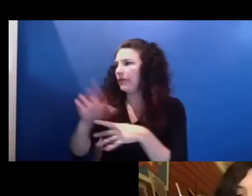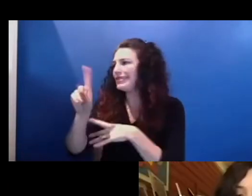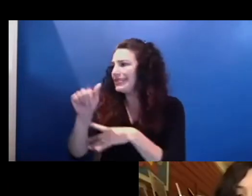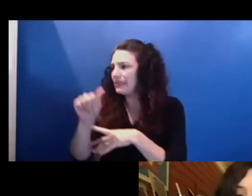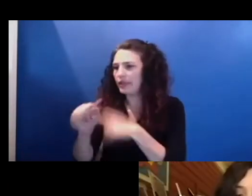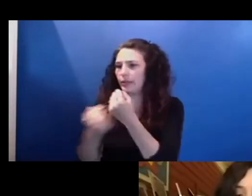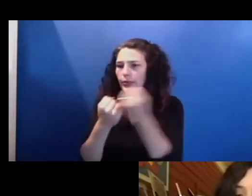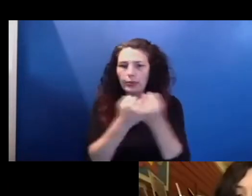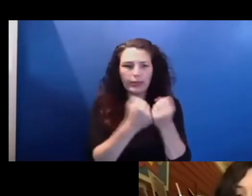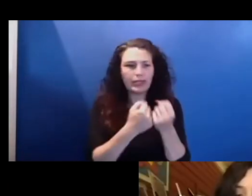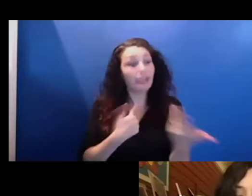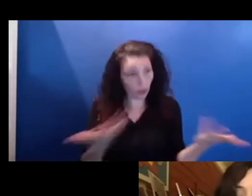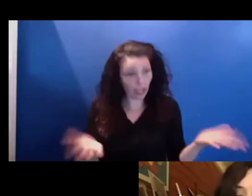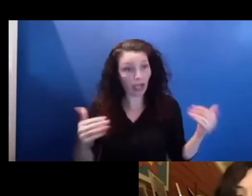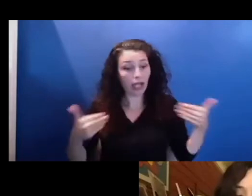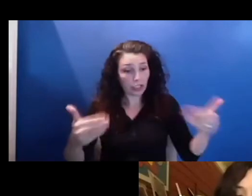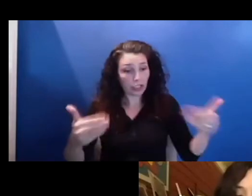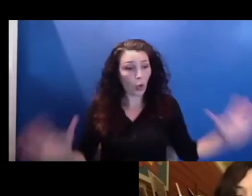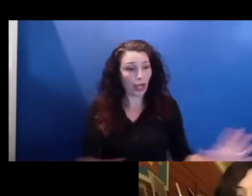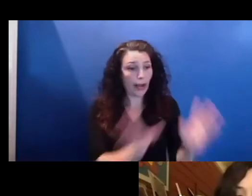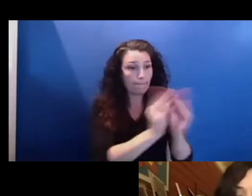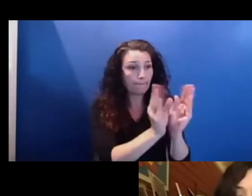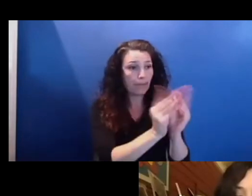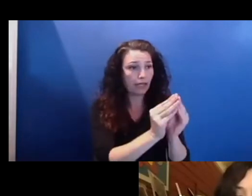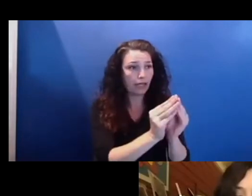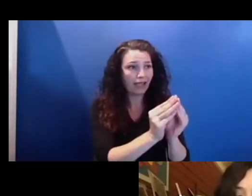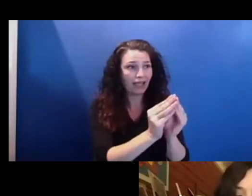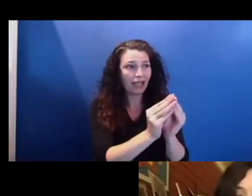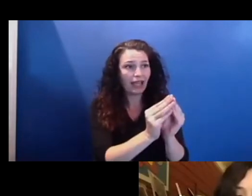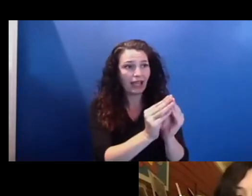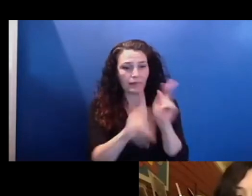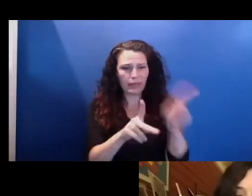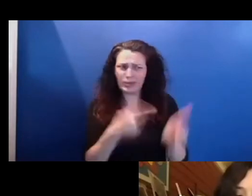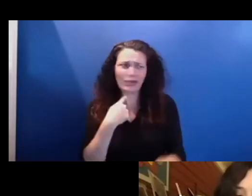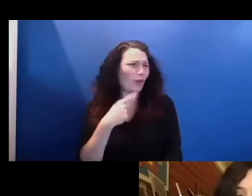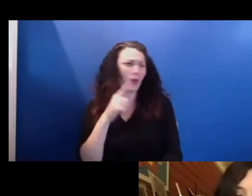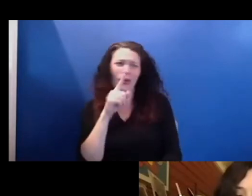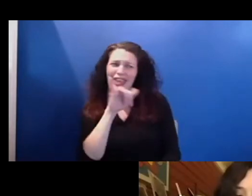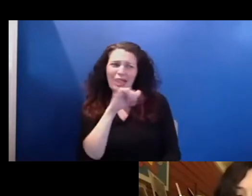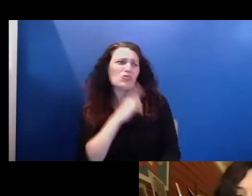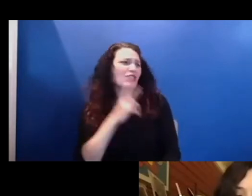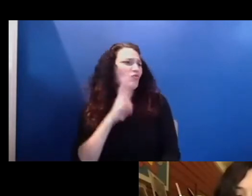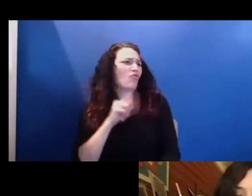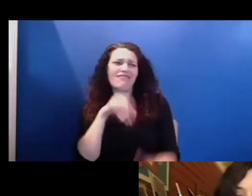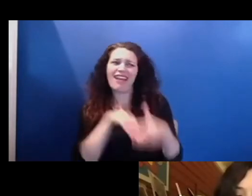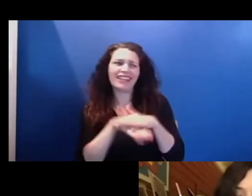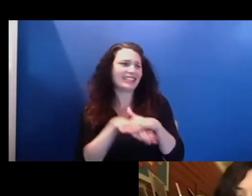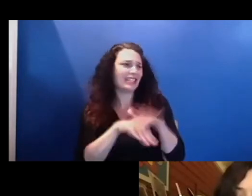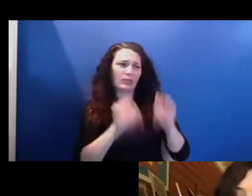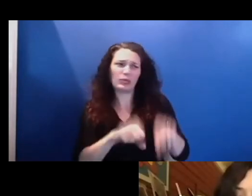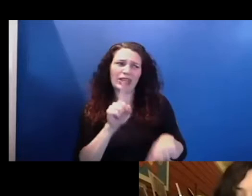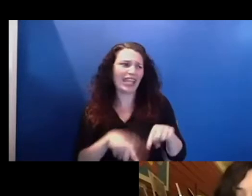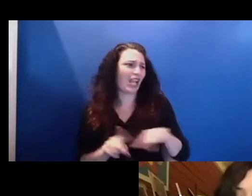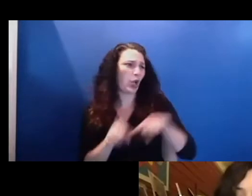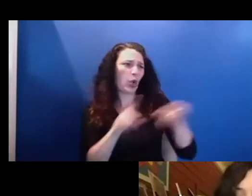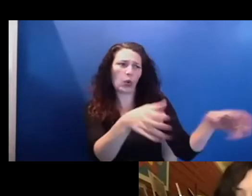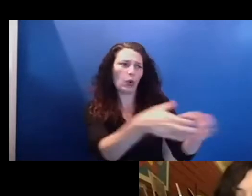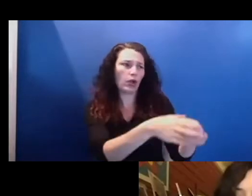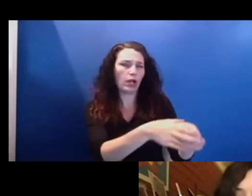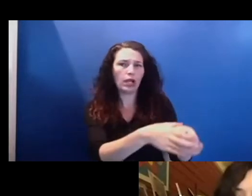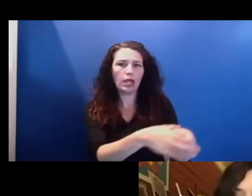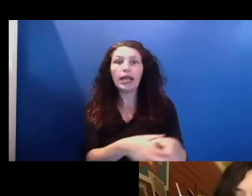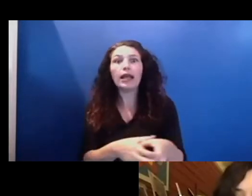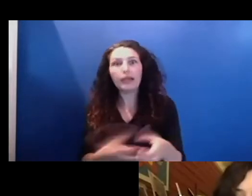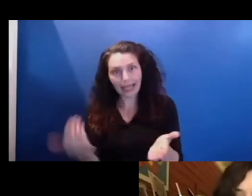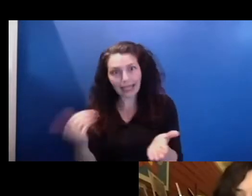restaurants because it's not accessible. Now, this was back in the year 2000, and I was shocked again. And so, you